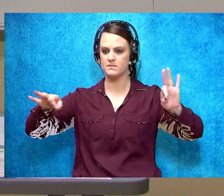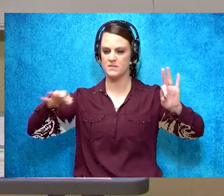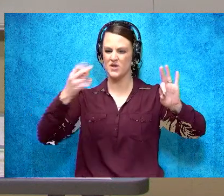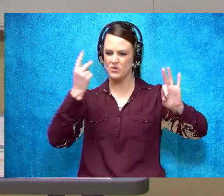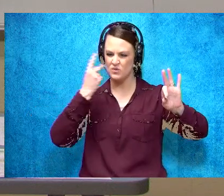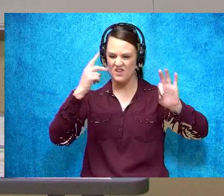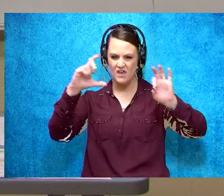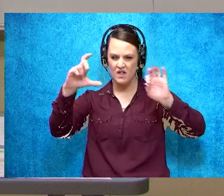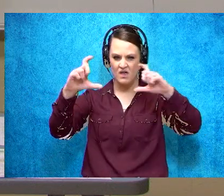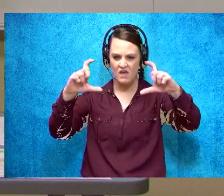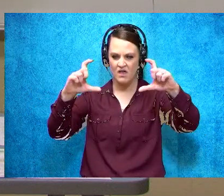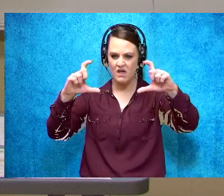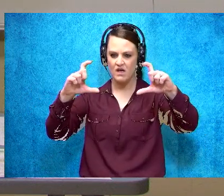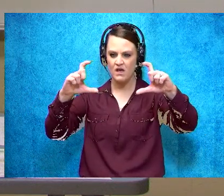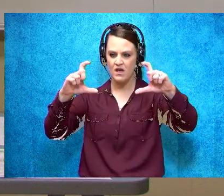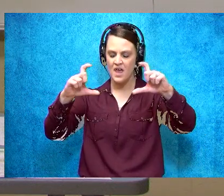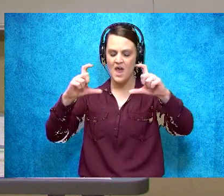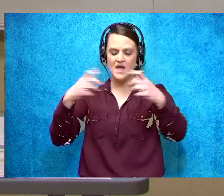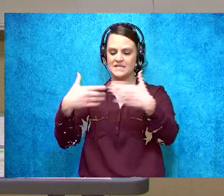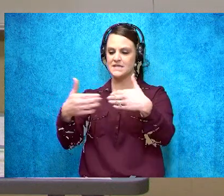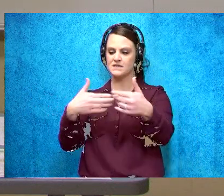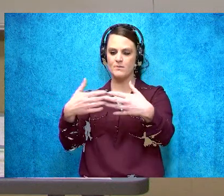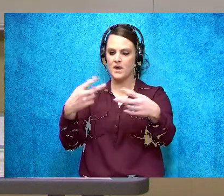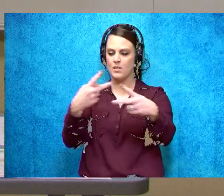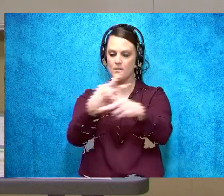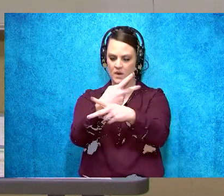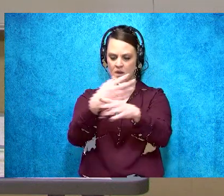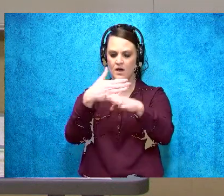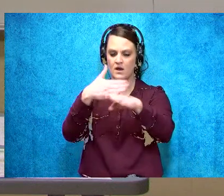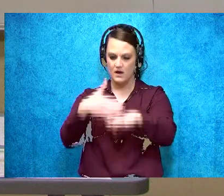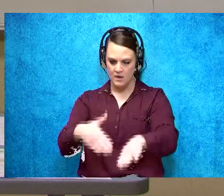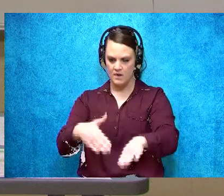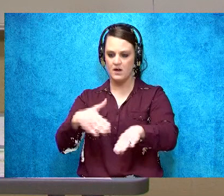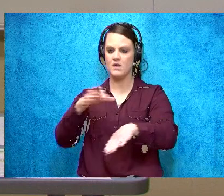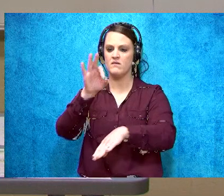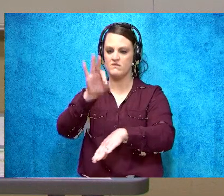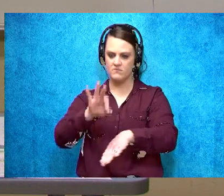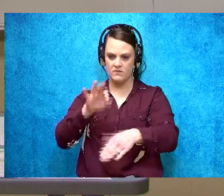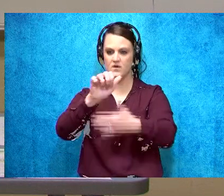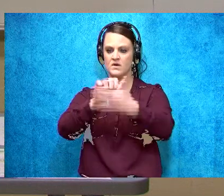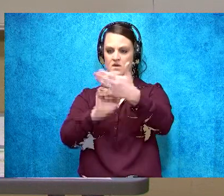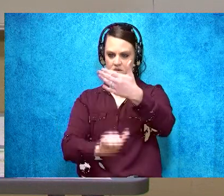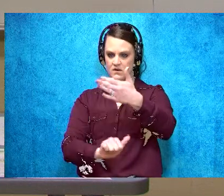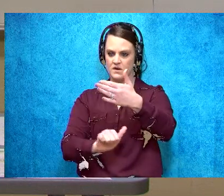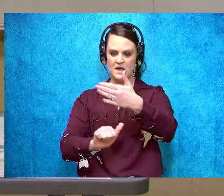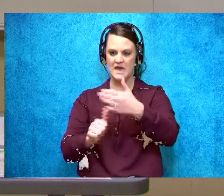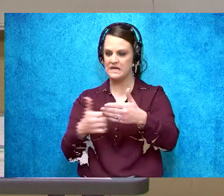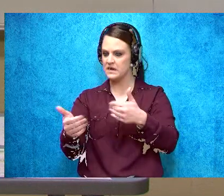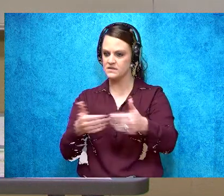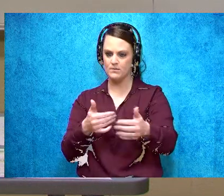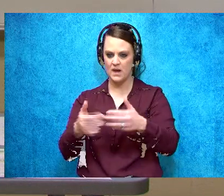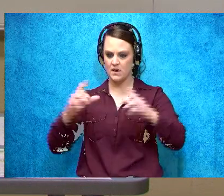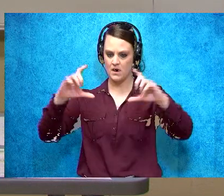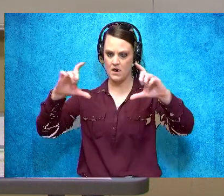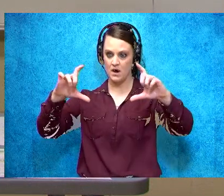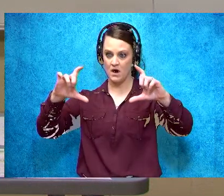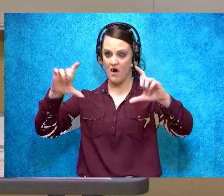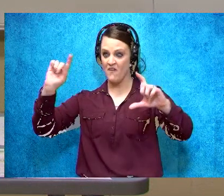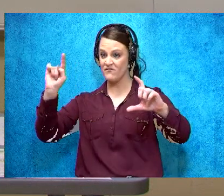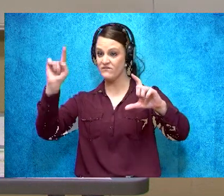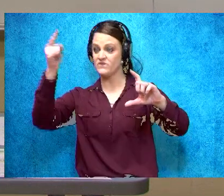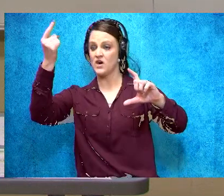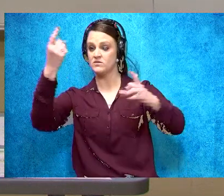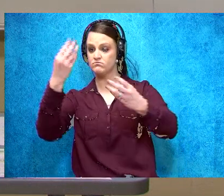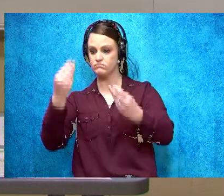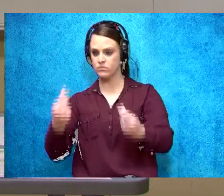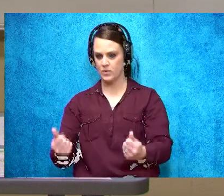parentheses, no matter if it's multiplication, addition, division, subtraction, you always do the parentheses